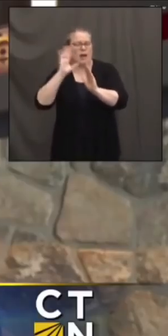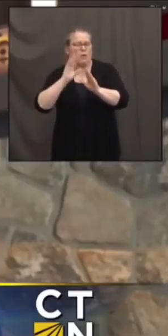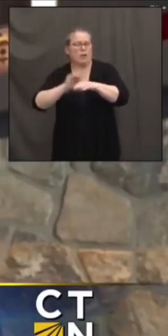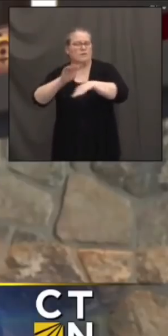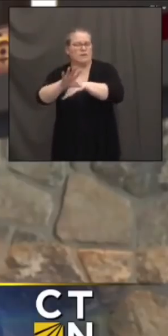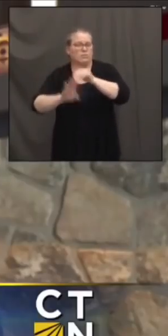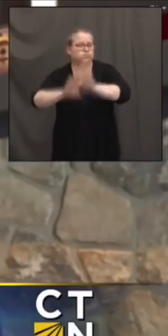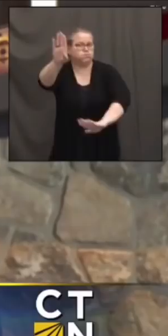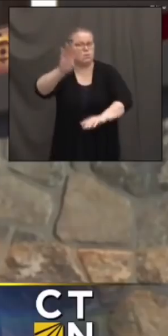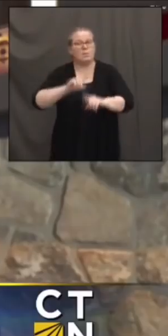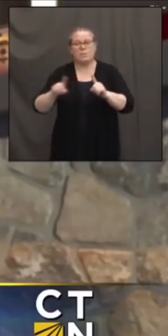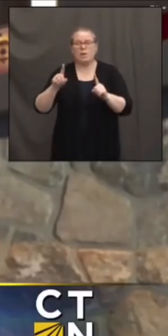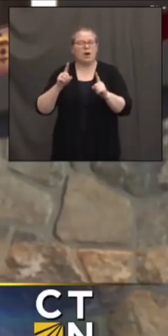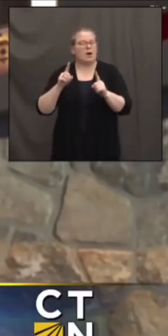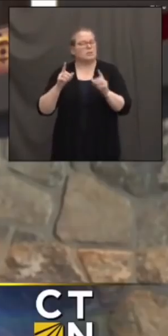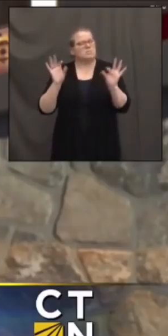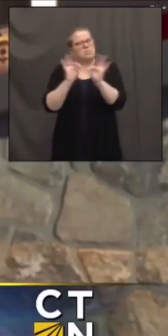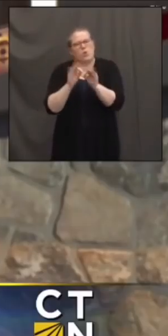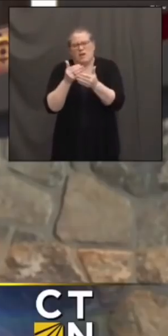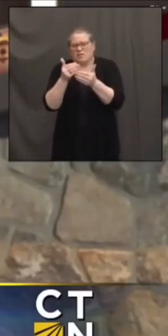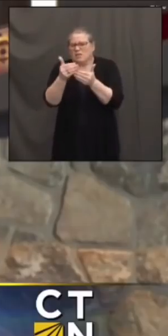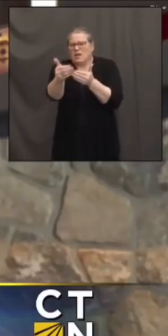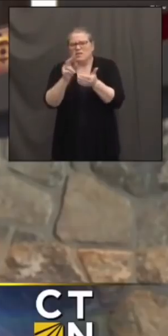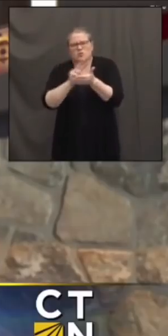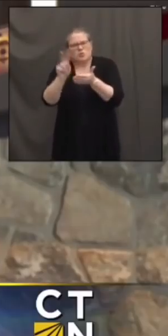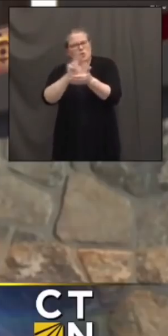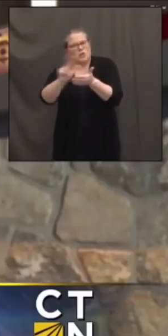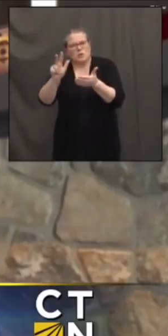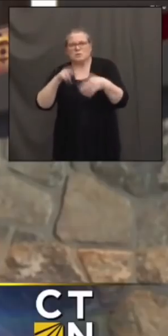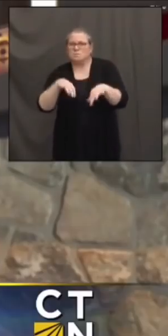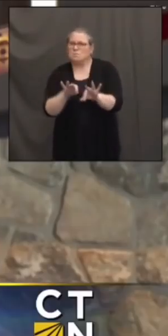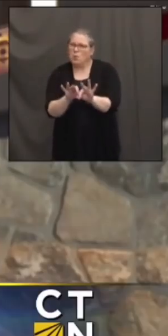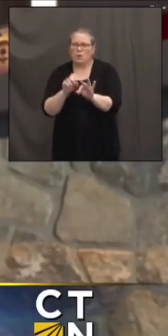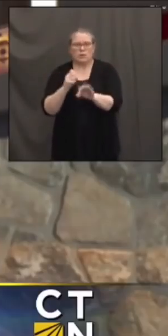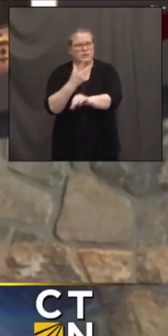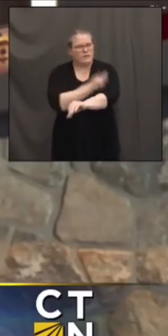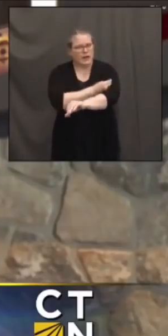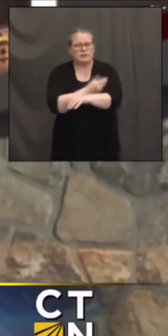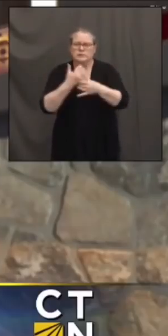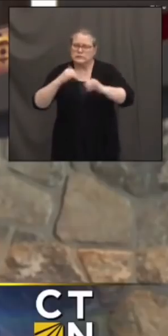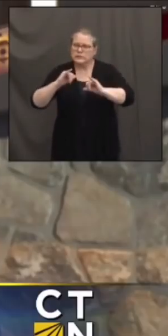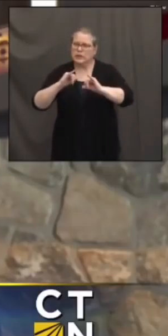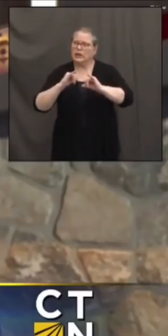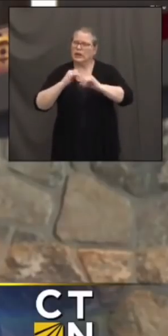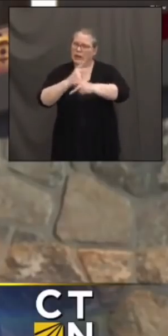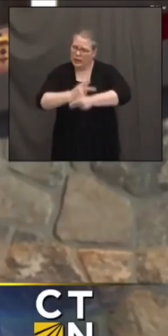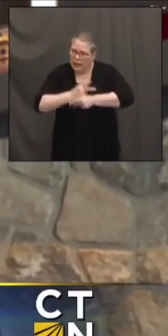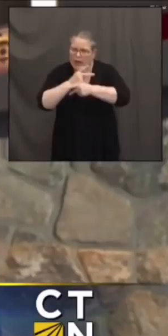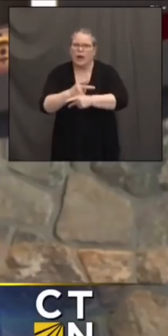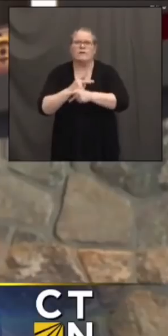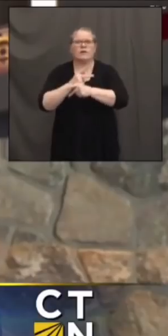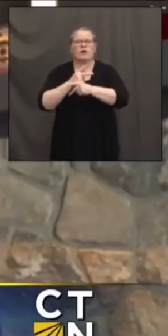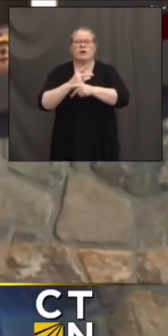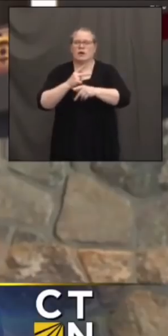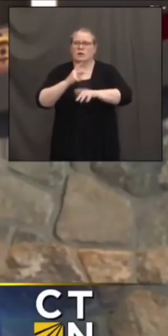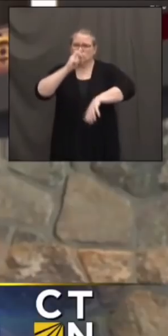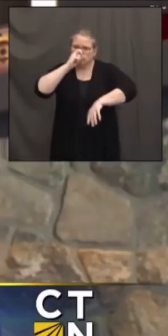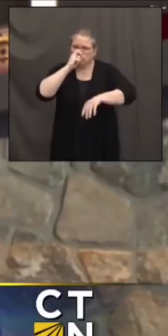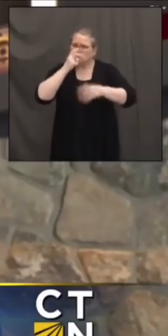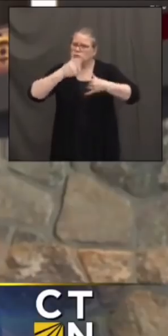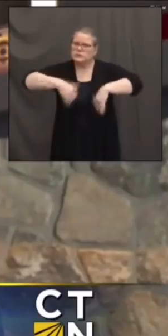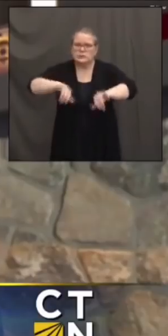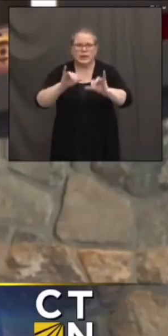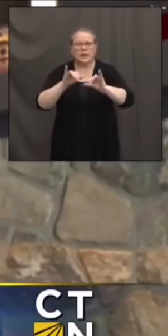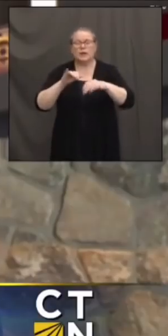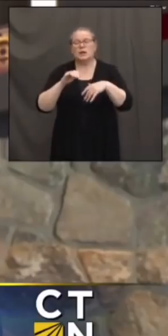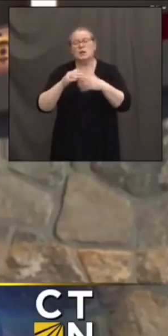weeks. Vaccinations are picking up. I think by the end of April, things are going to look markedly different. I think the fact that, we've sort of